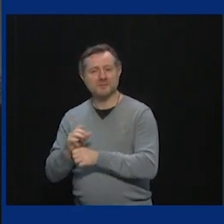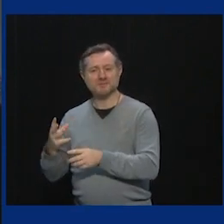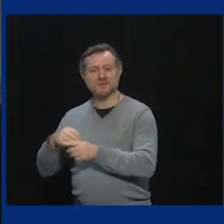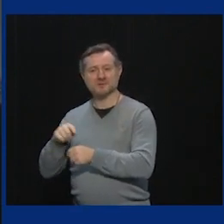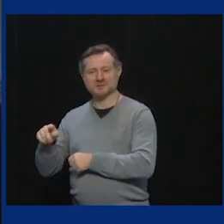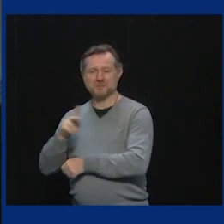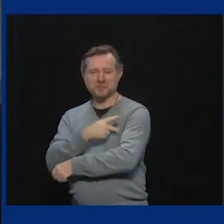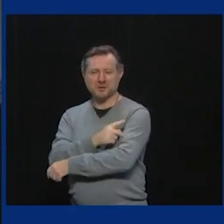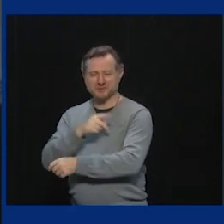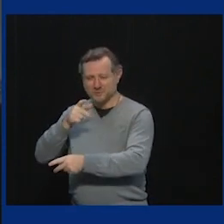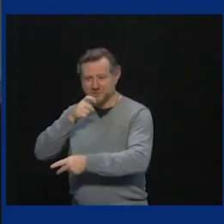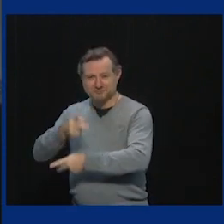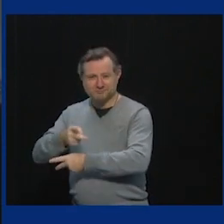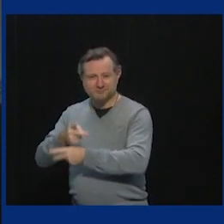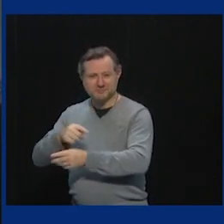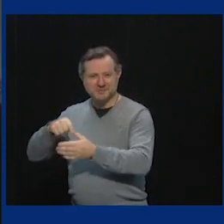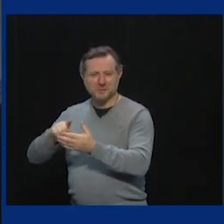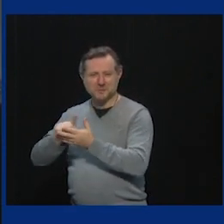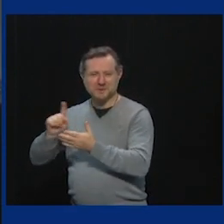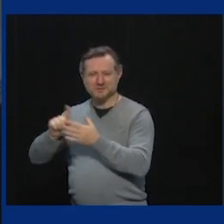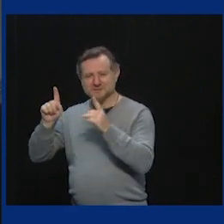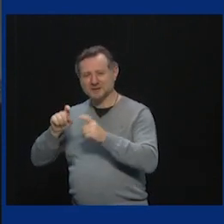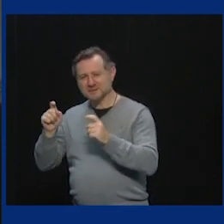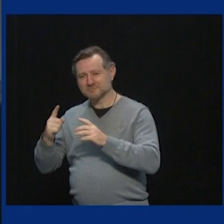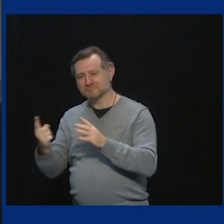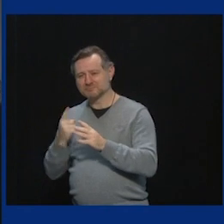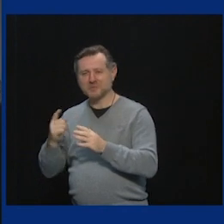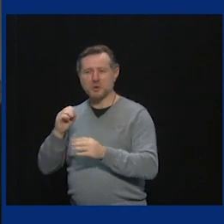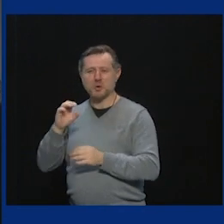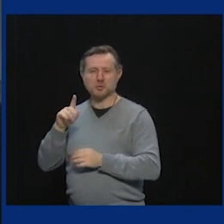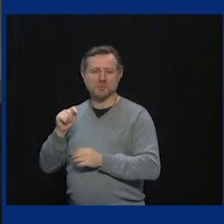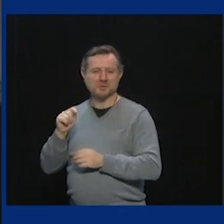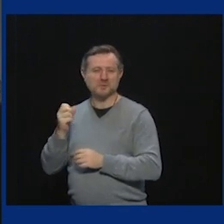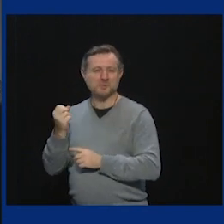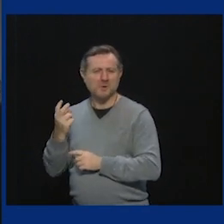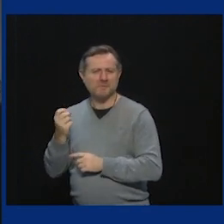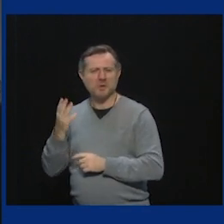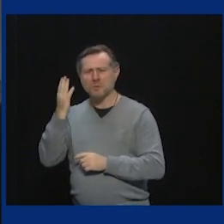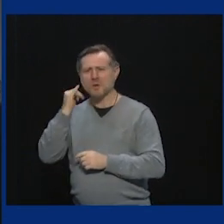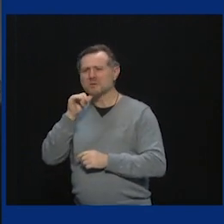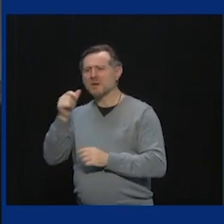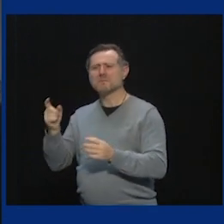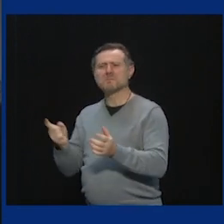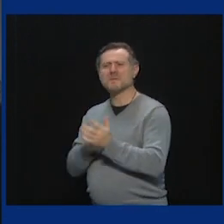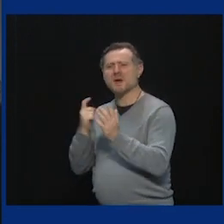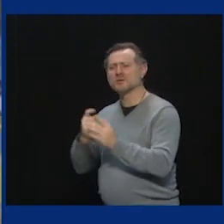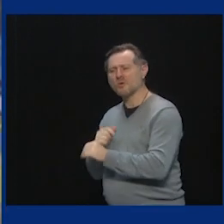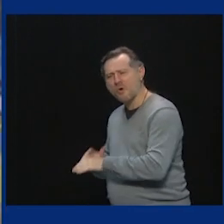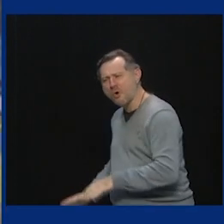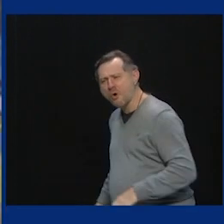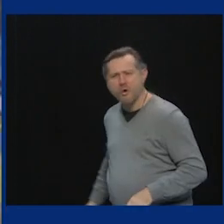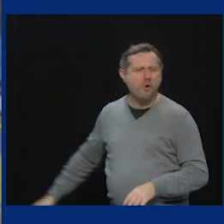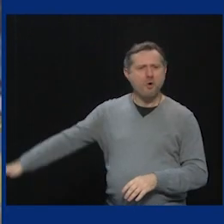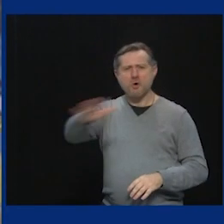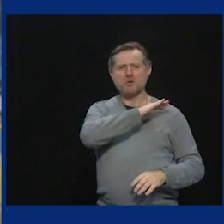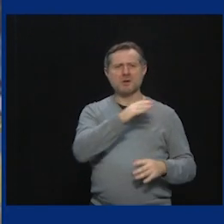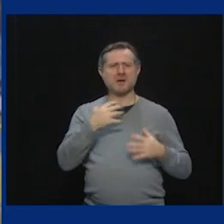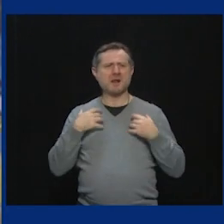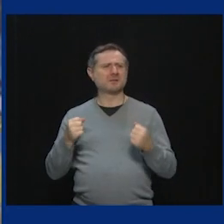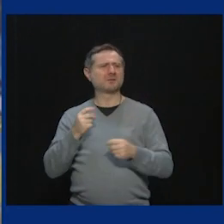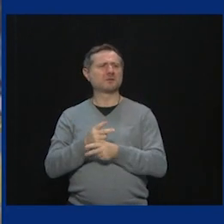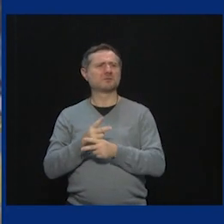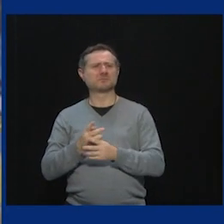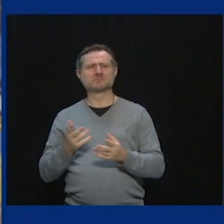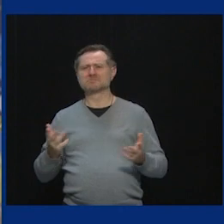weekly testing option, which starts October 12th. Why not make it a flat-out mandate for all healthcare workers?